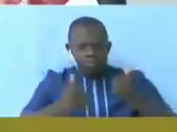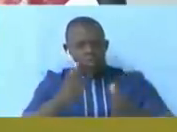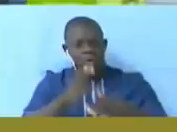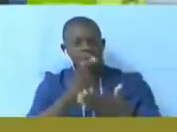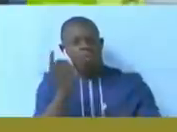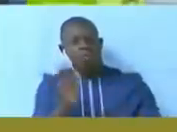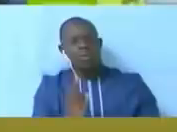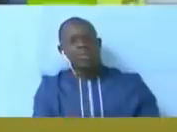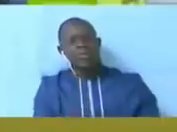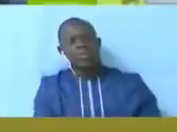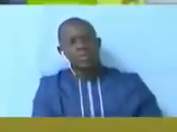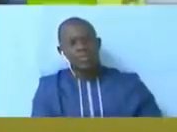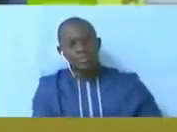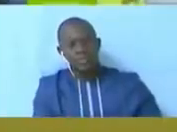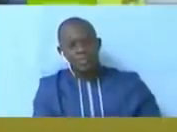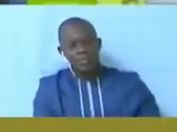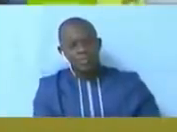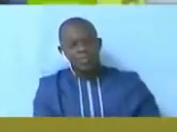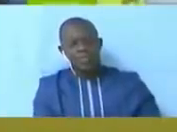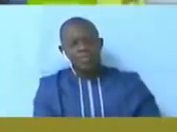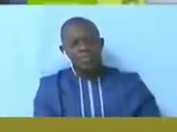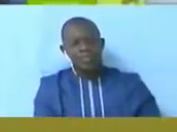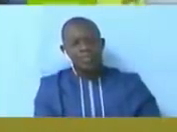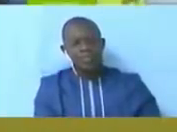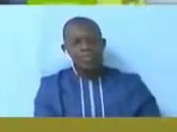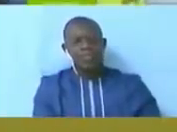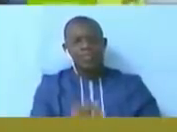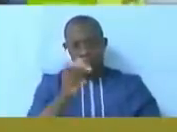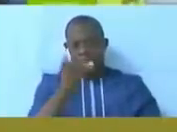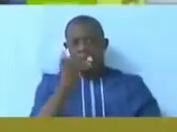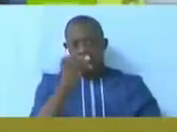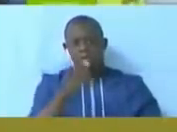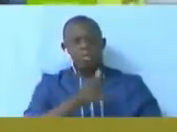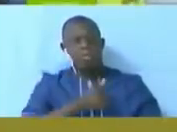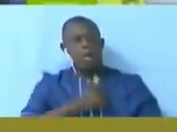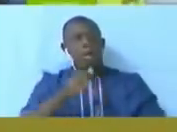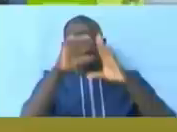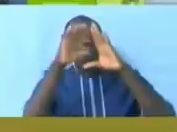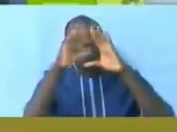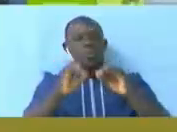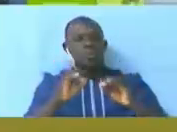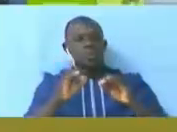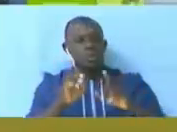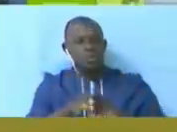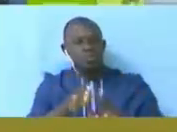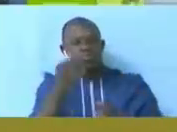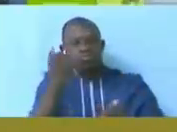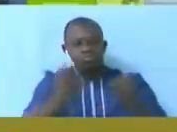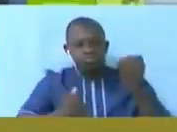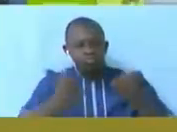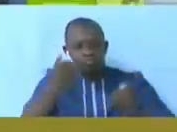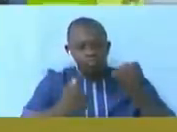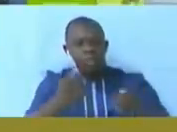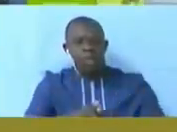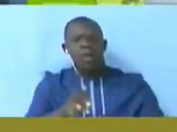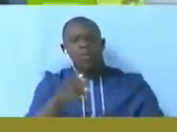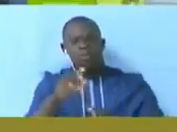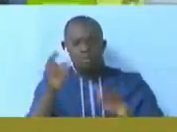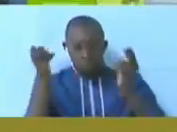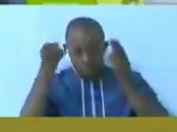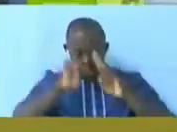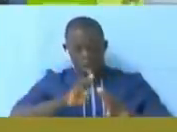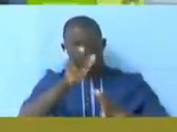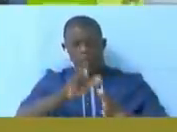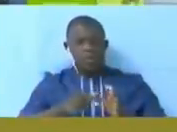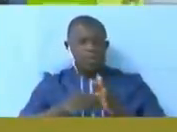nyo kono, dogila doku bunda ya mutole mendila, ibele mutole kono ba? Yes, that was the official vehicle for the magistrate. And I must